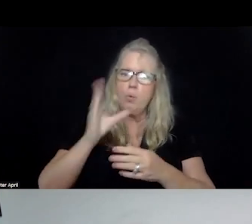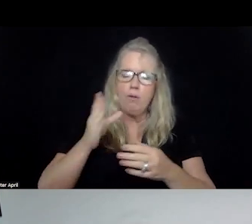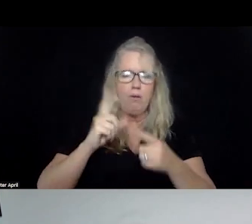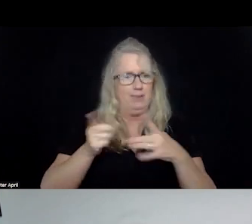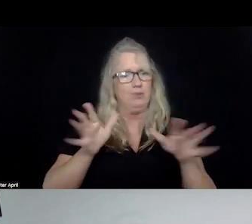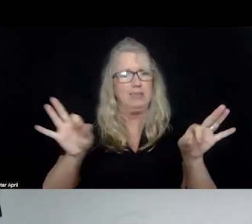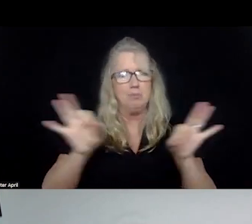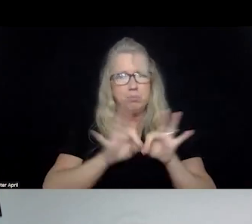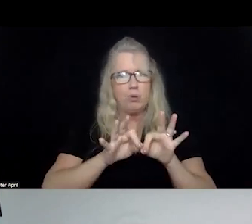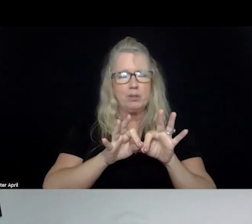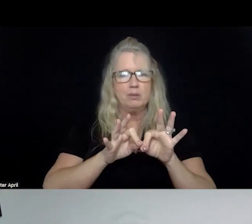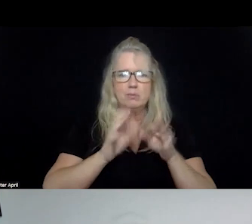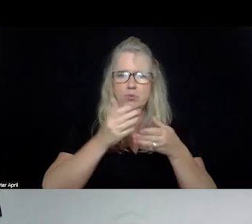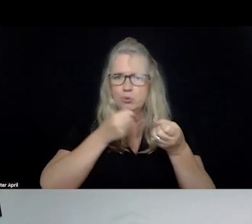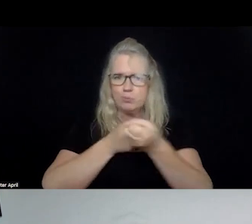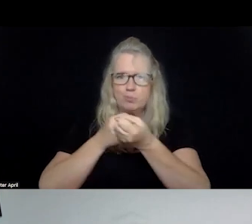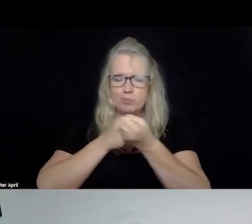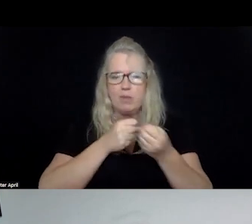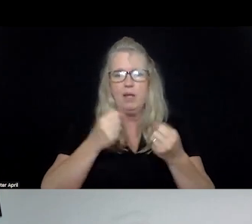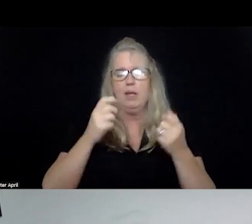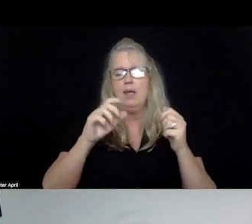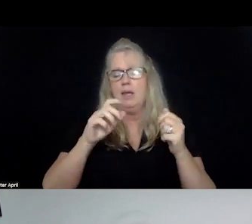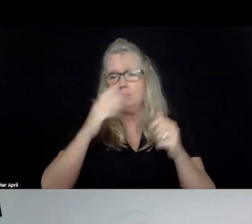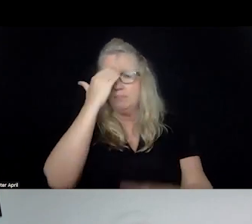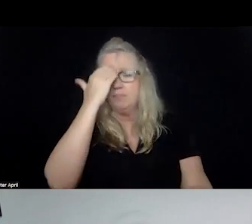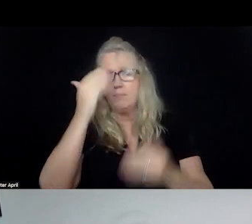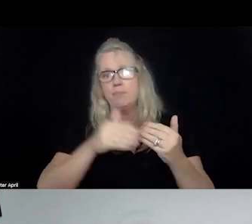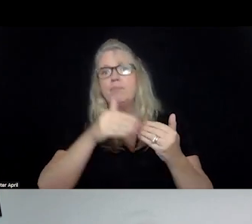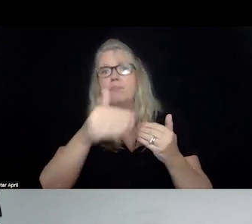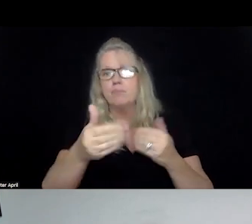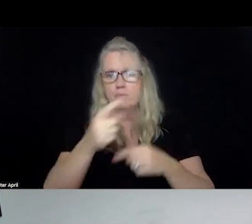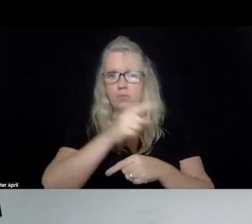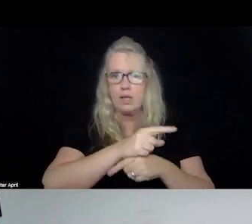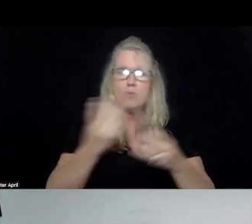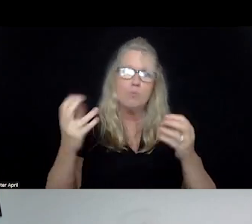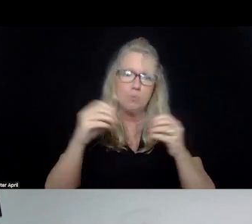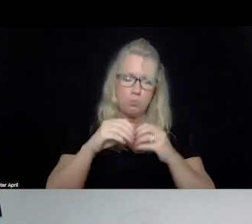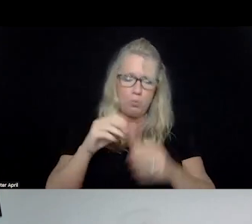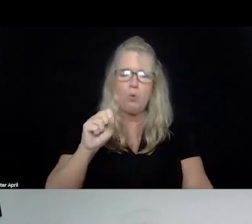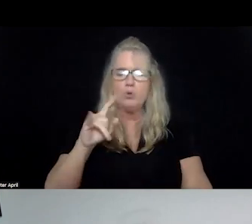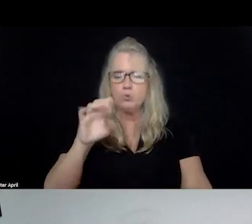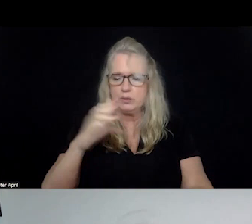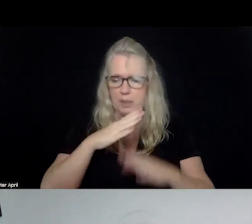importance. Also be alert in the days ahead for more SAMHSA suicide prevention and